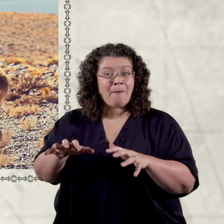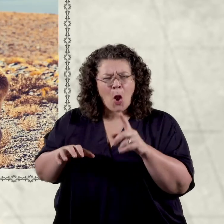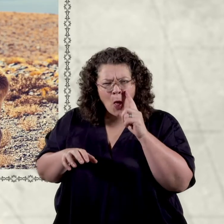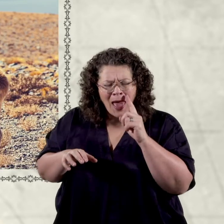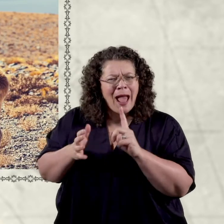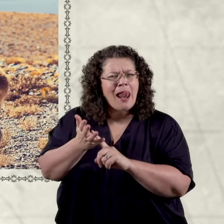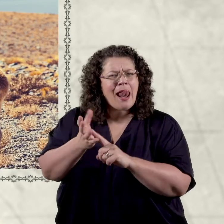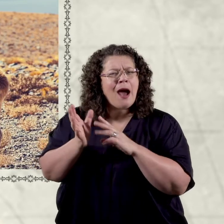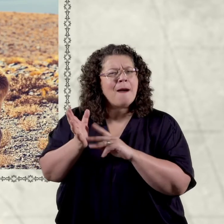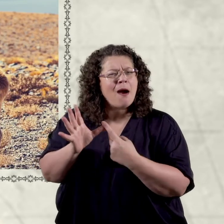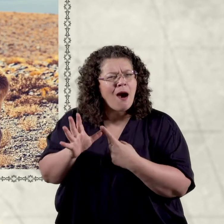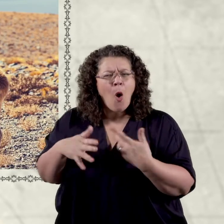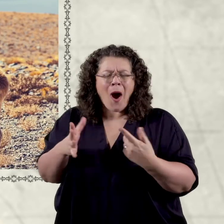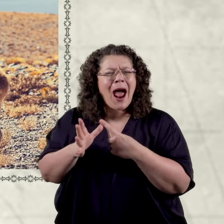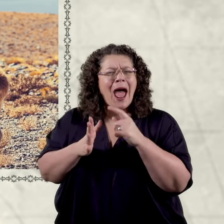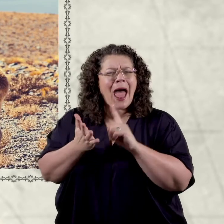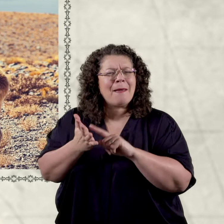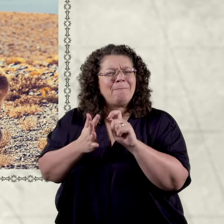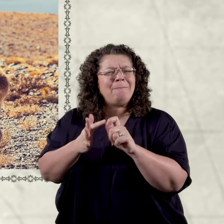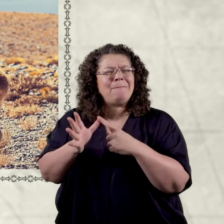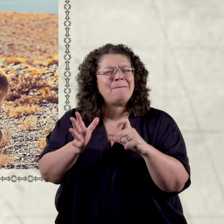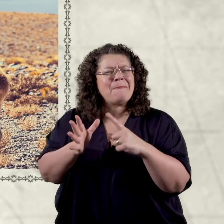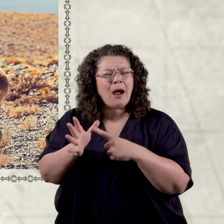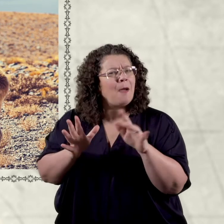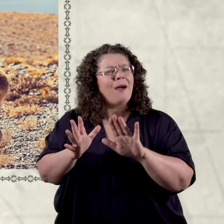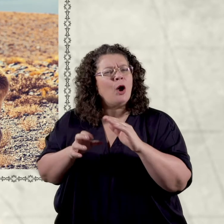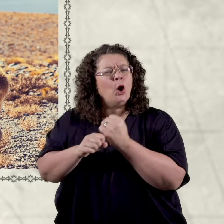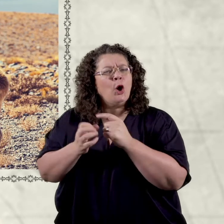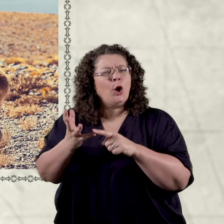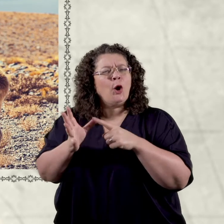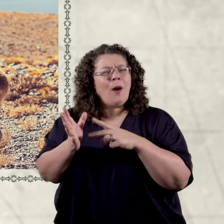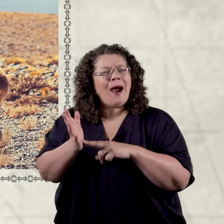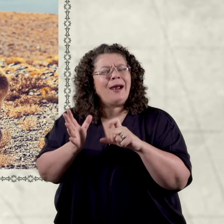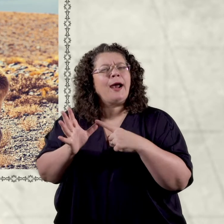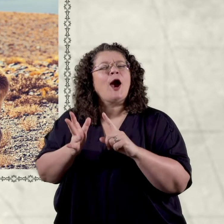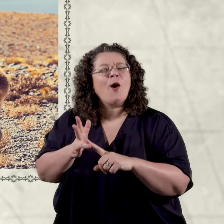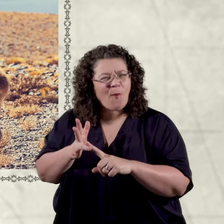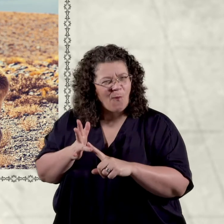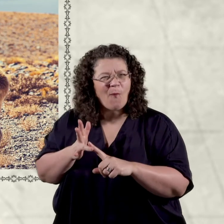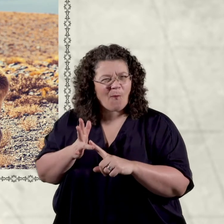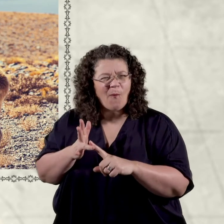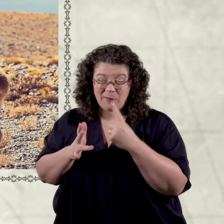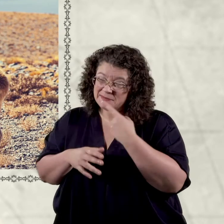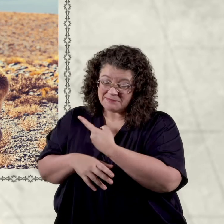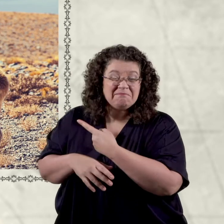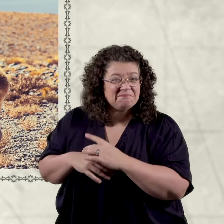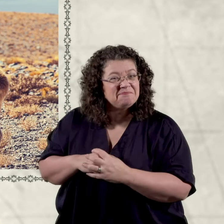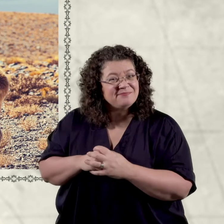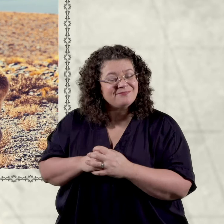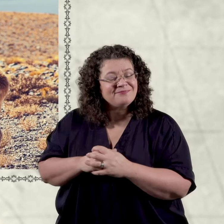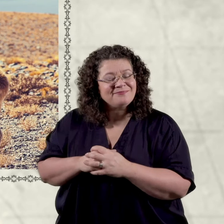here, which looks very much like a llama or an alpaca. But this animal is called a